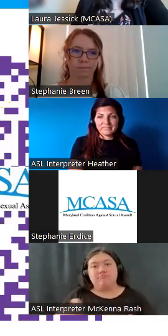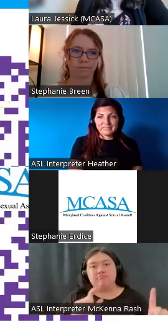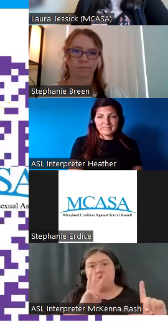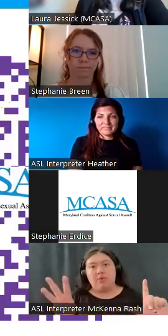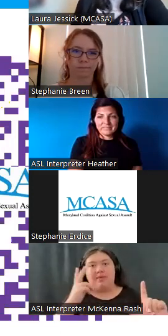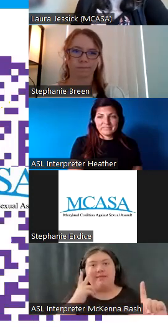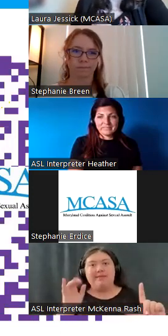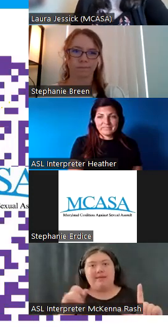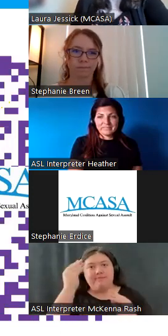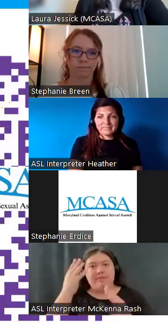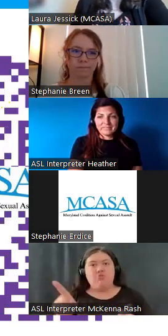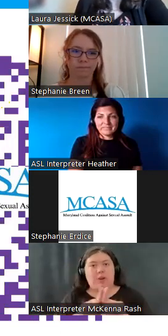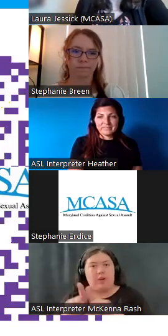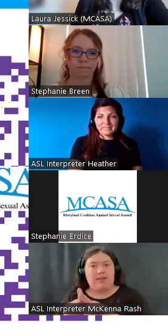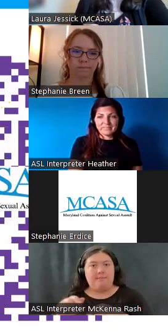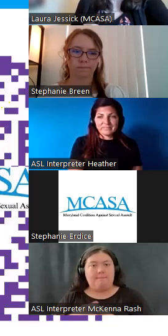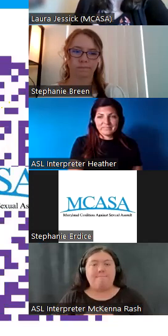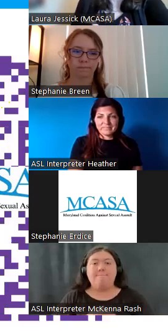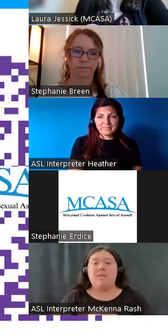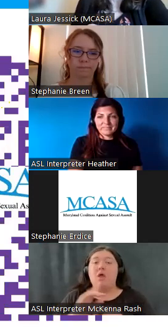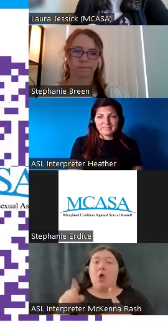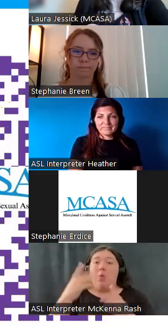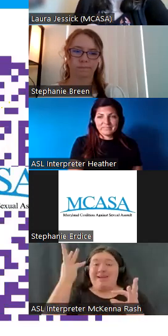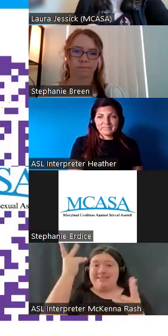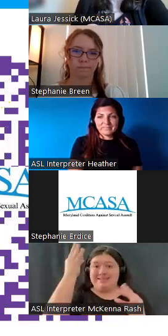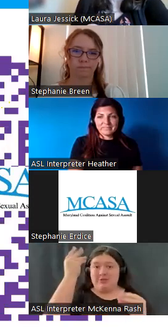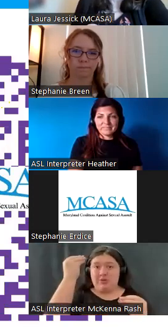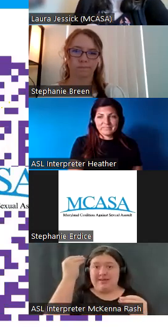well. When considering